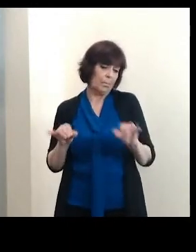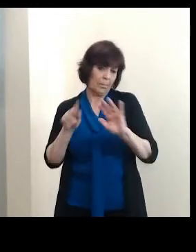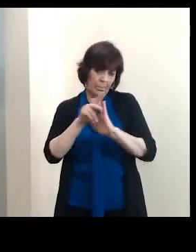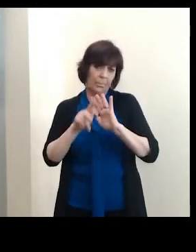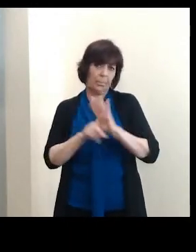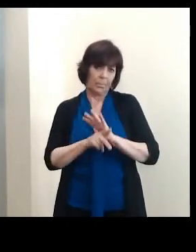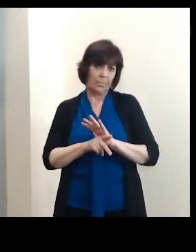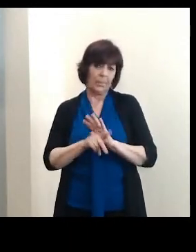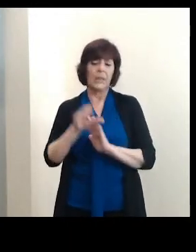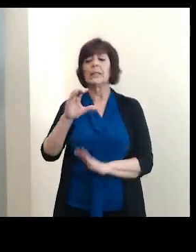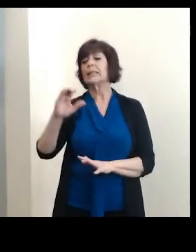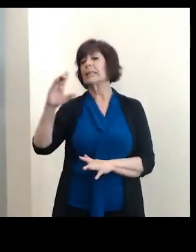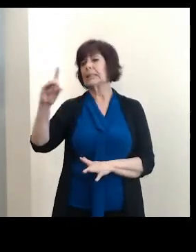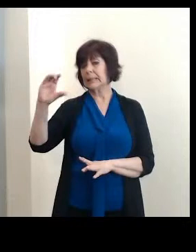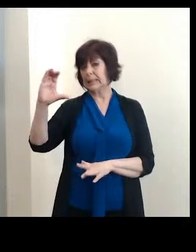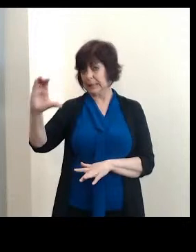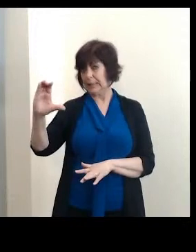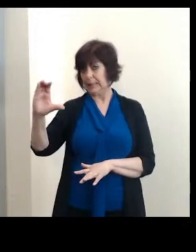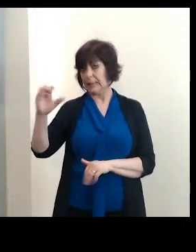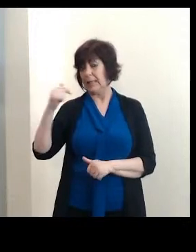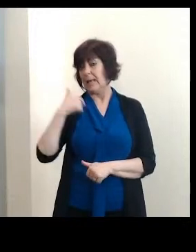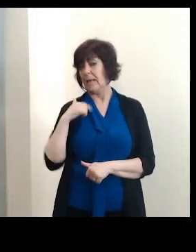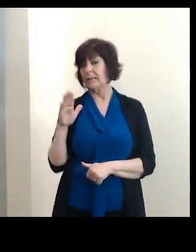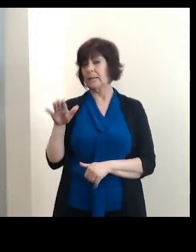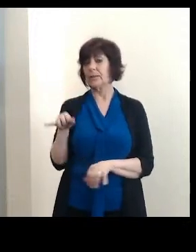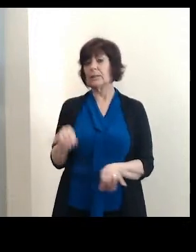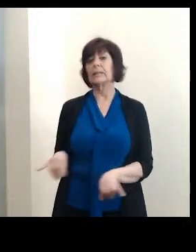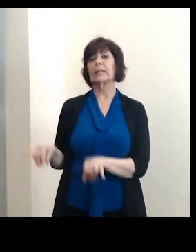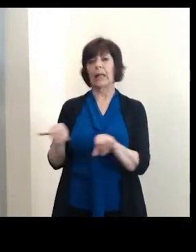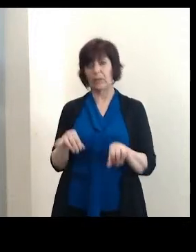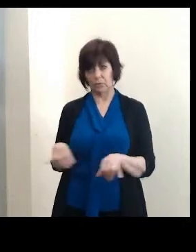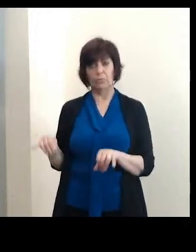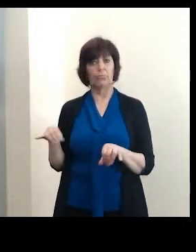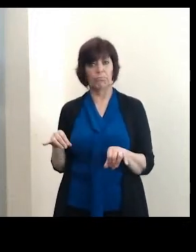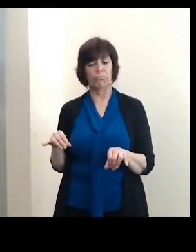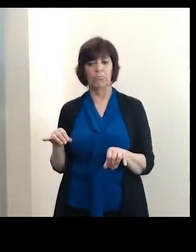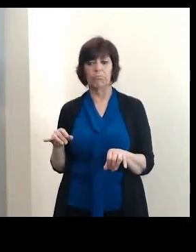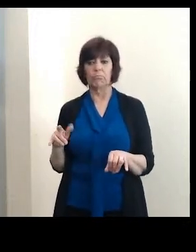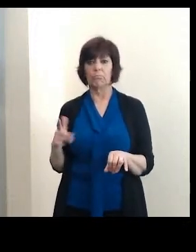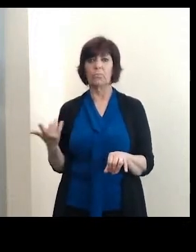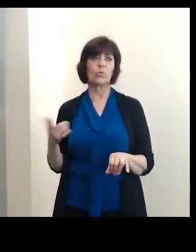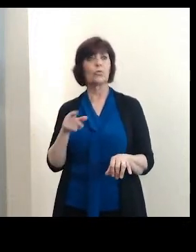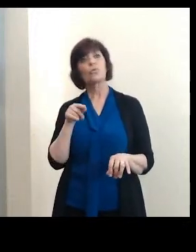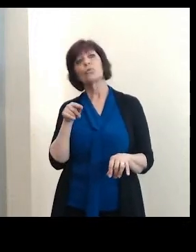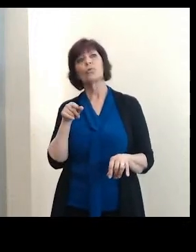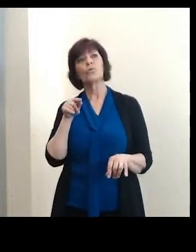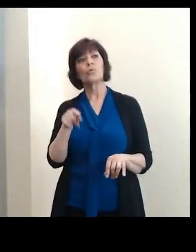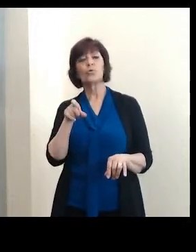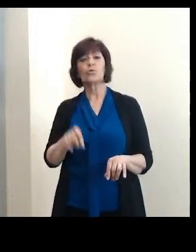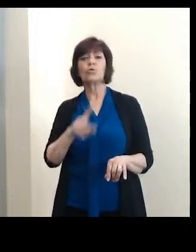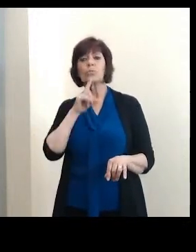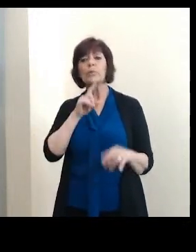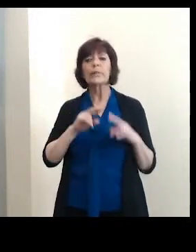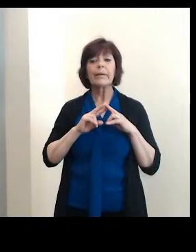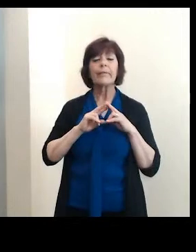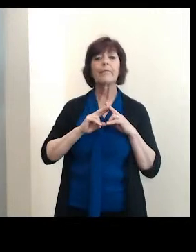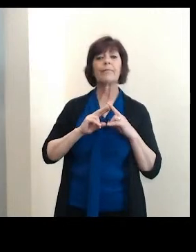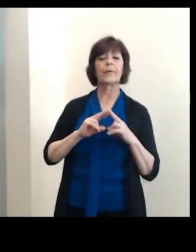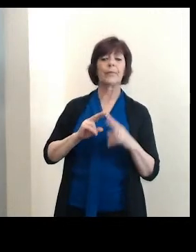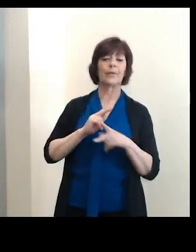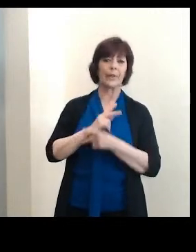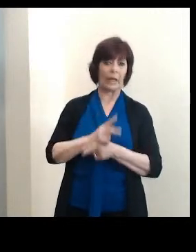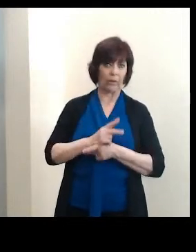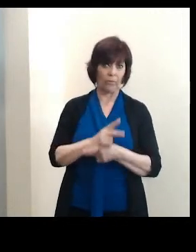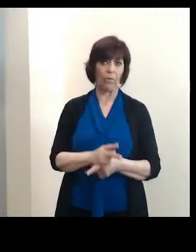is noted, the CDC has a standard of you really should be very careful